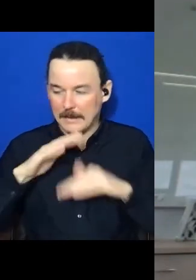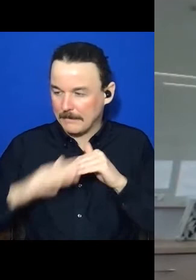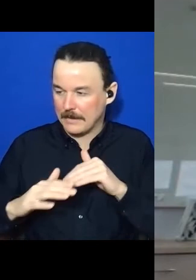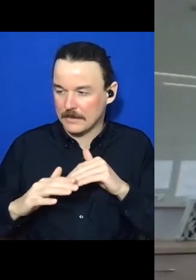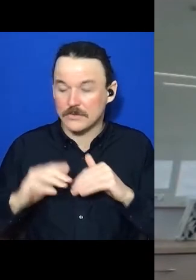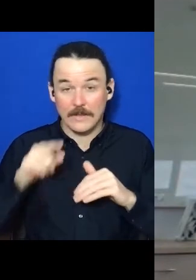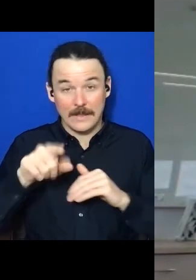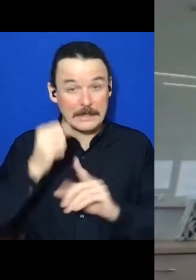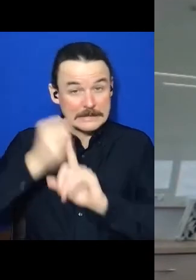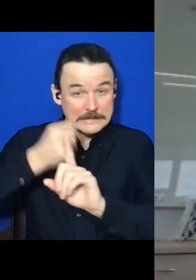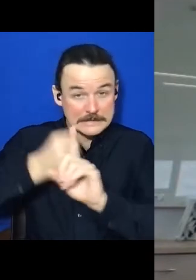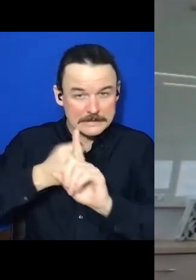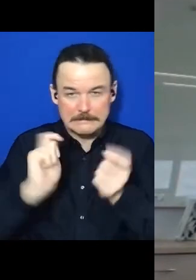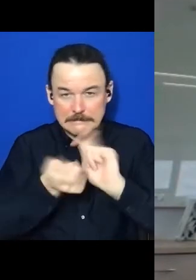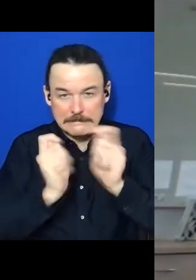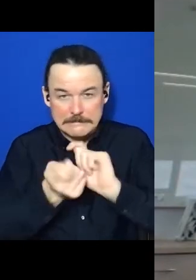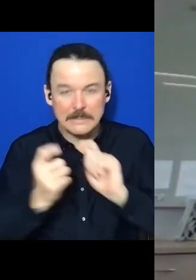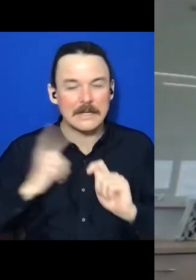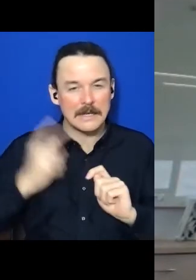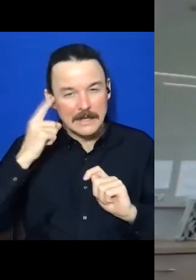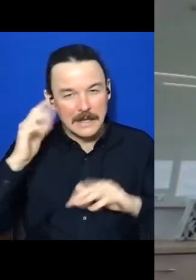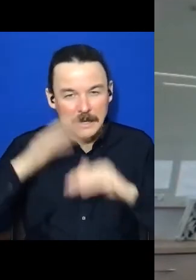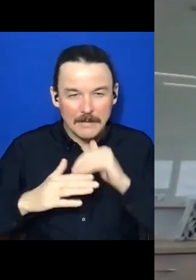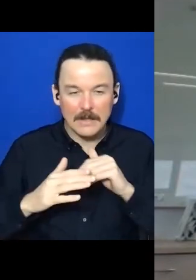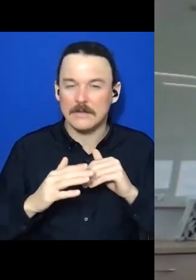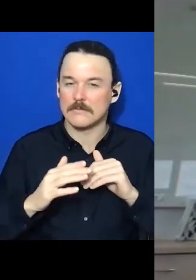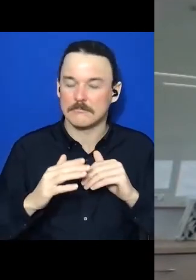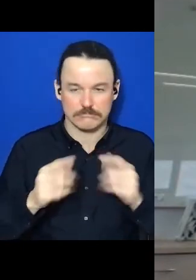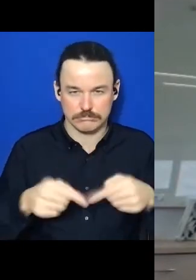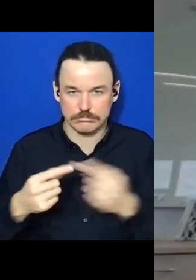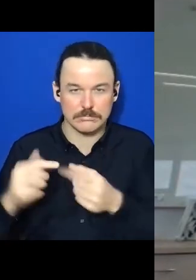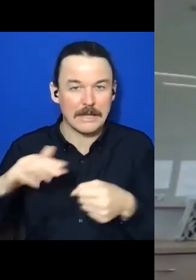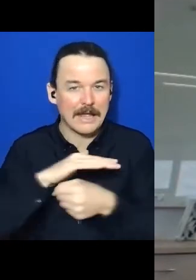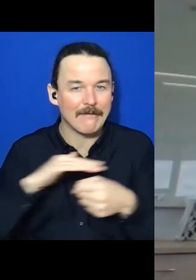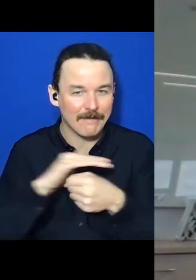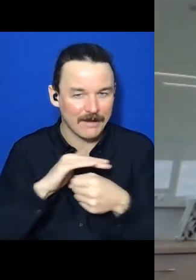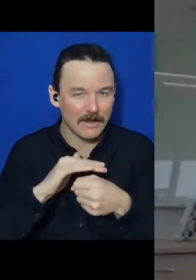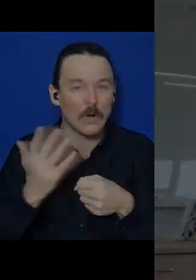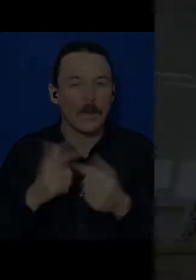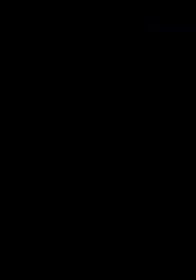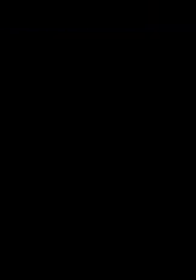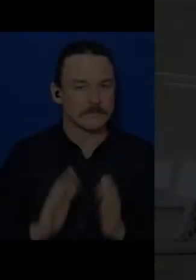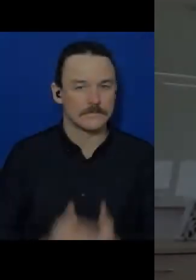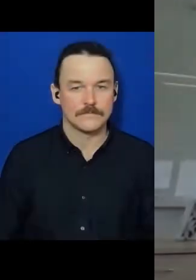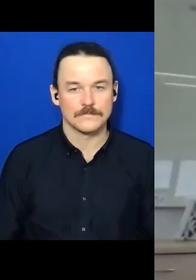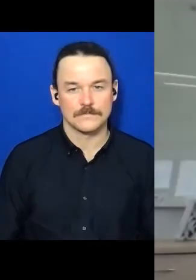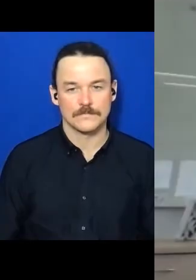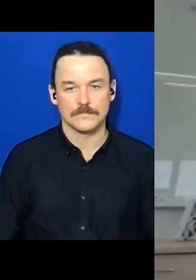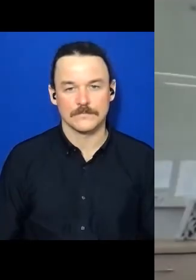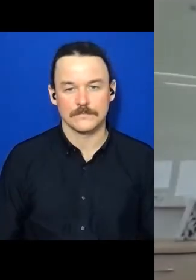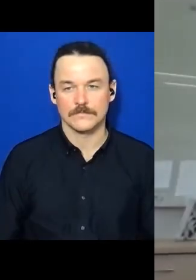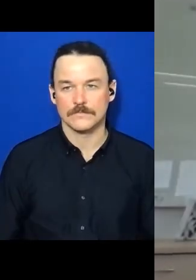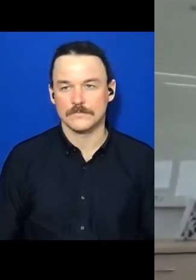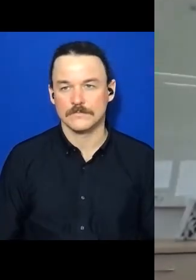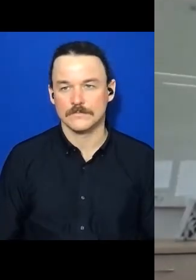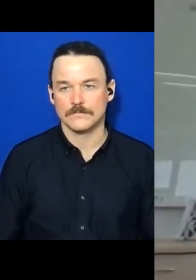a whole lot of areas where we were making decisions that were likely to lead Māori into the criminal justice system. I